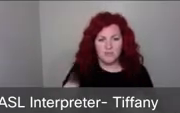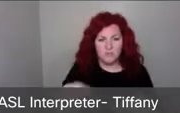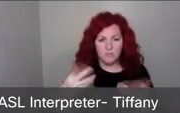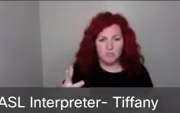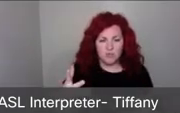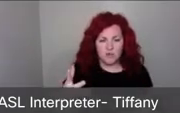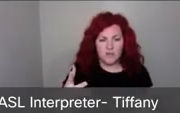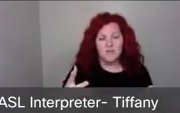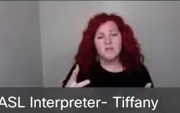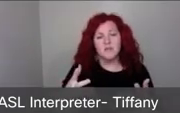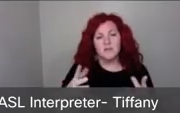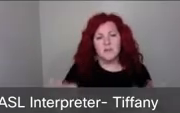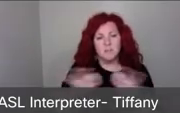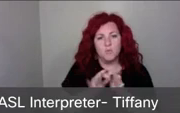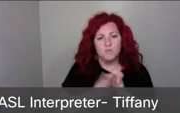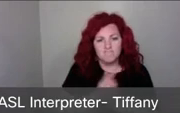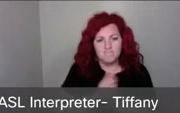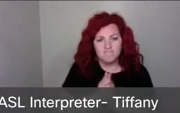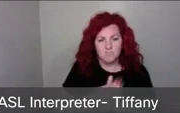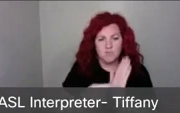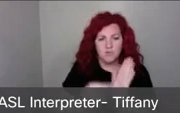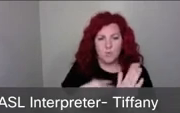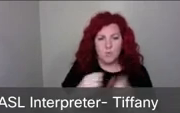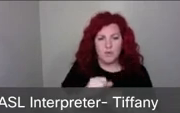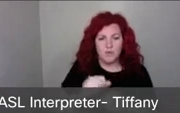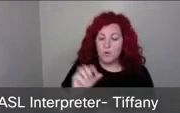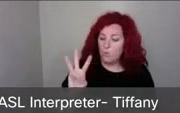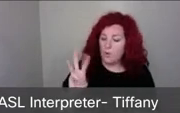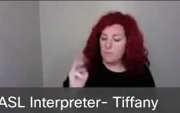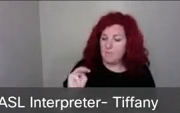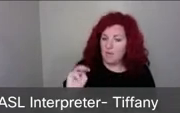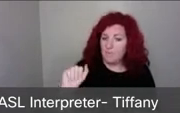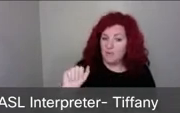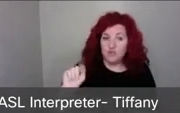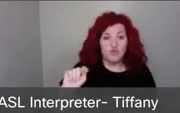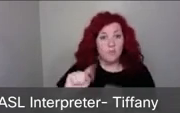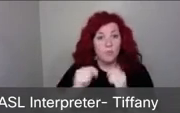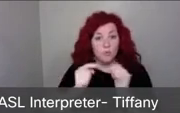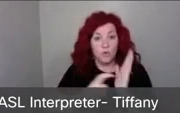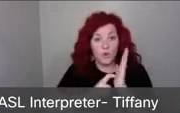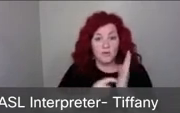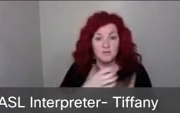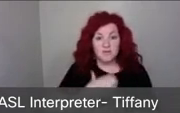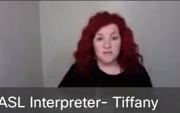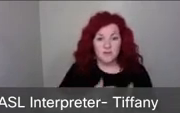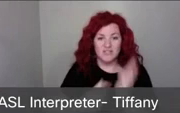important, zealous representation that the White Mountain Apache tribe requires, desires, and demands. Thank you.